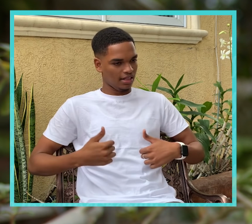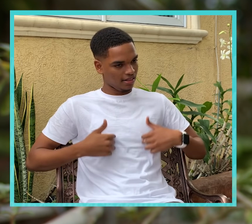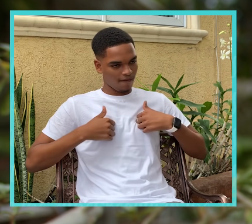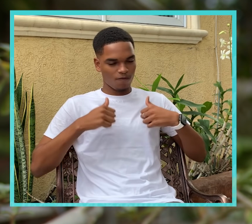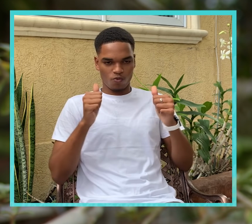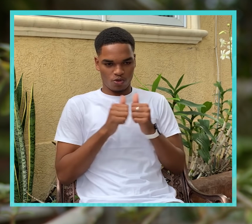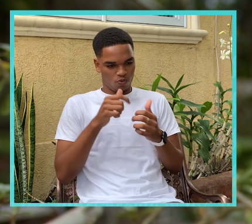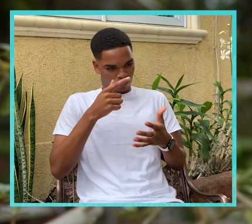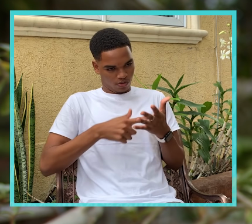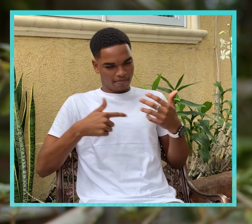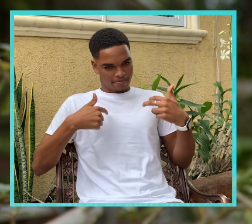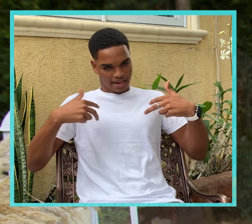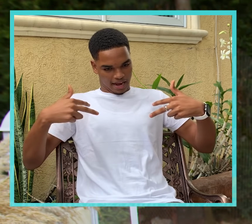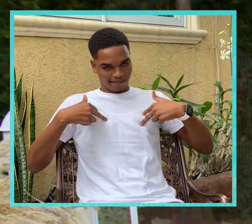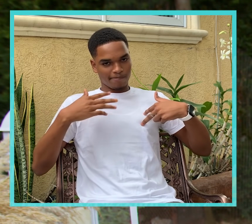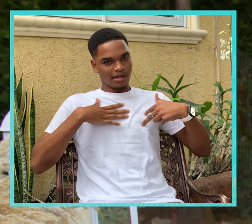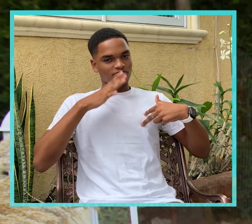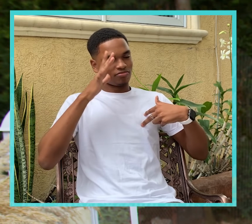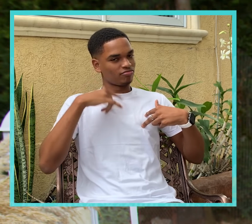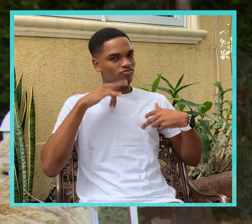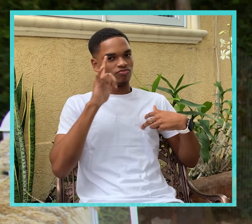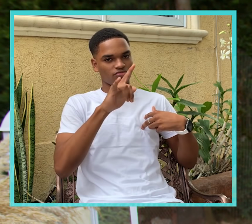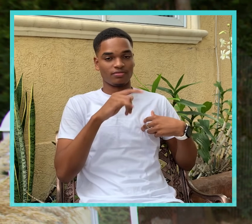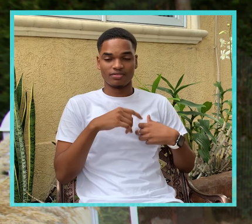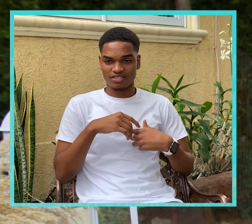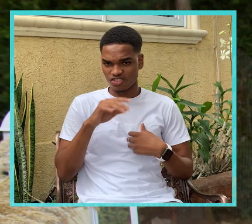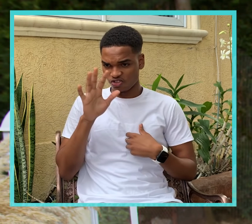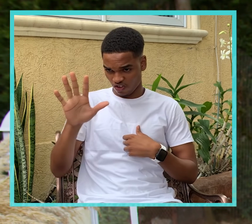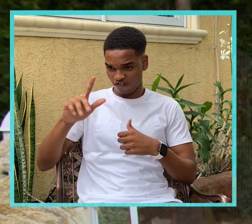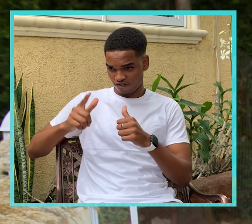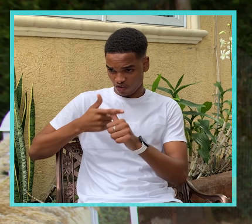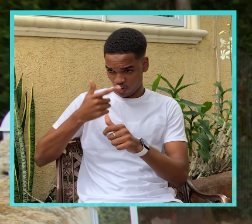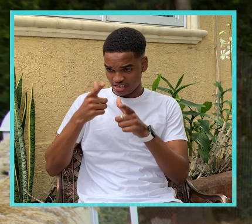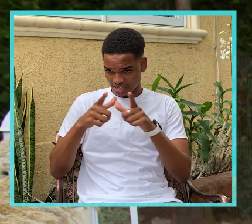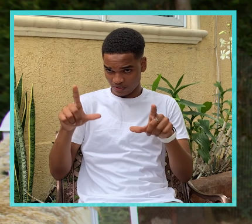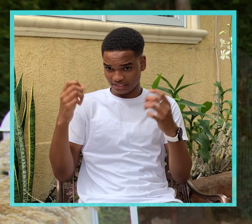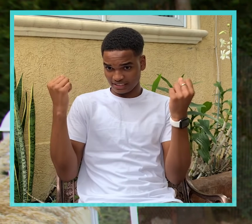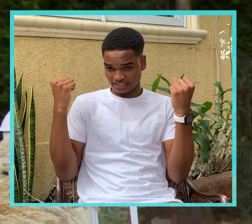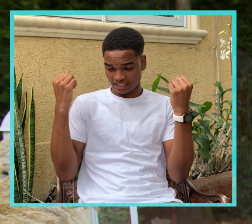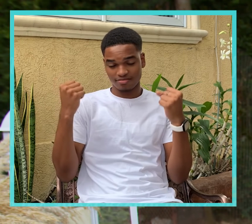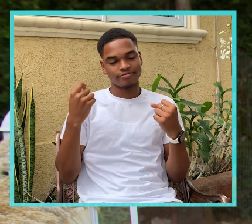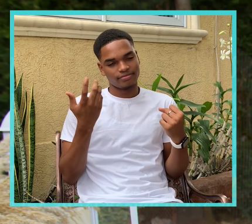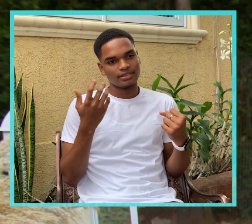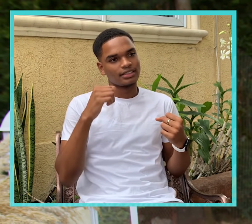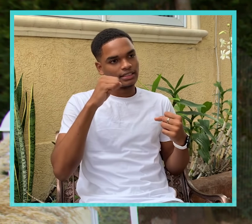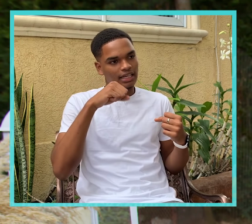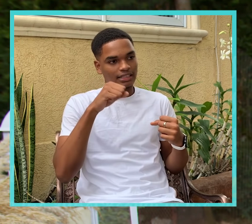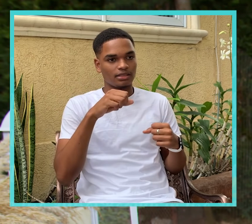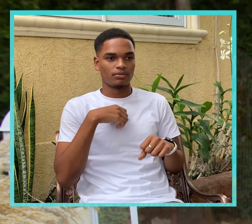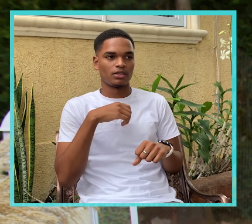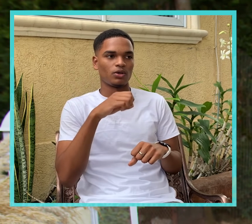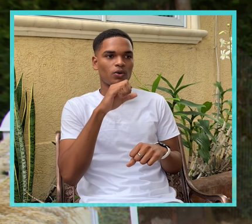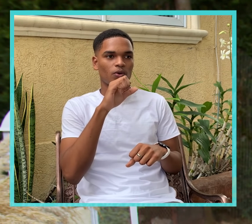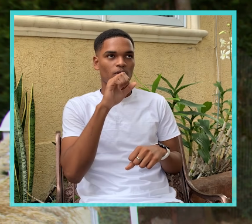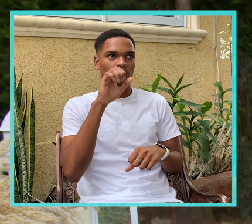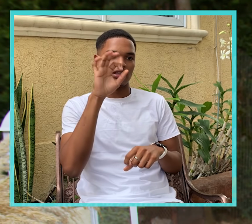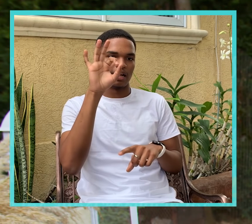got. And I loved them for it. So, was then your first language actually sign language? Yes. Um, at nine months old,